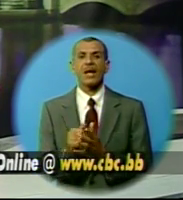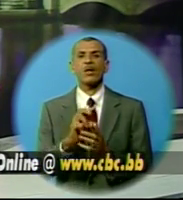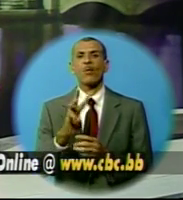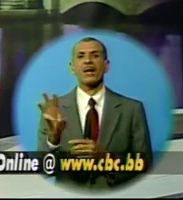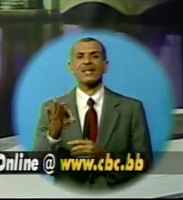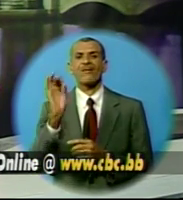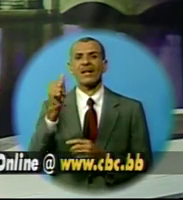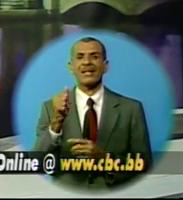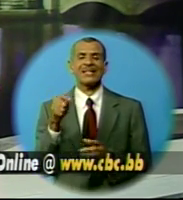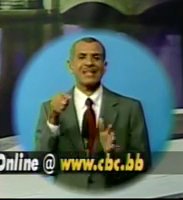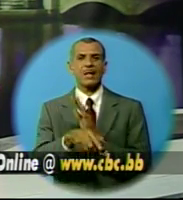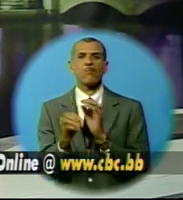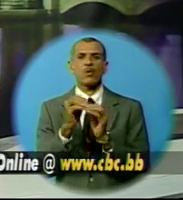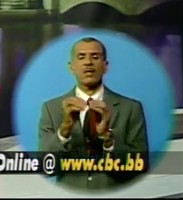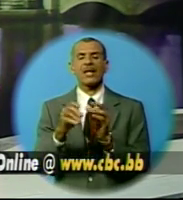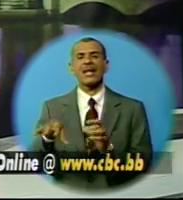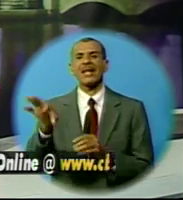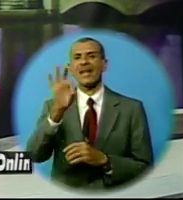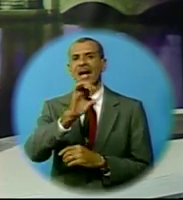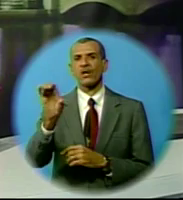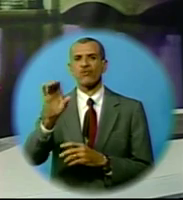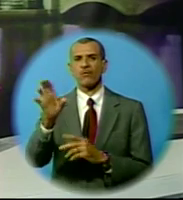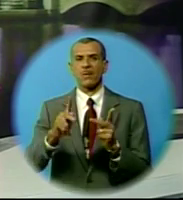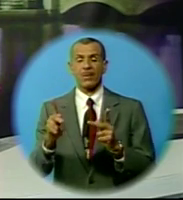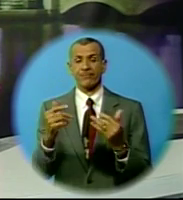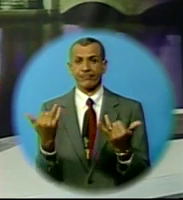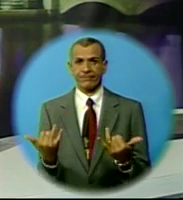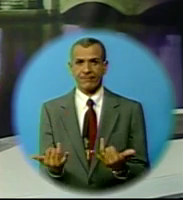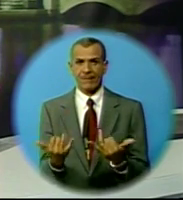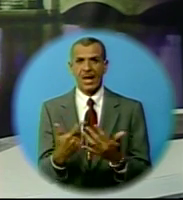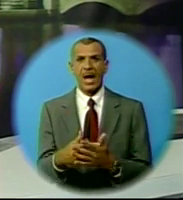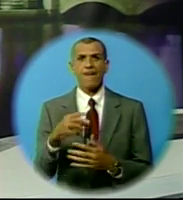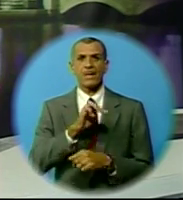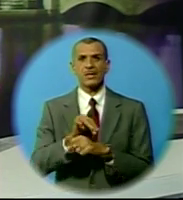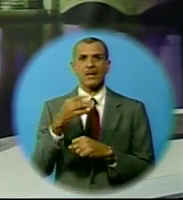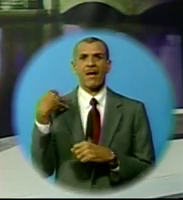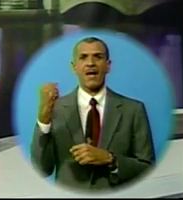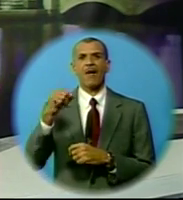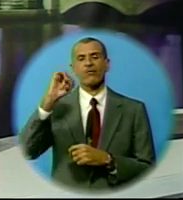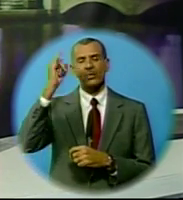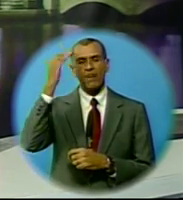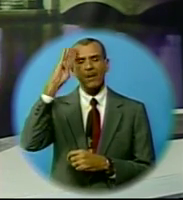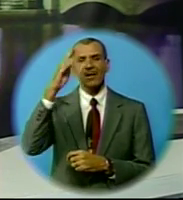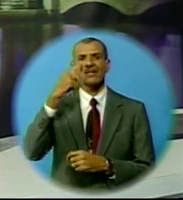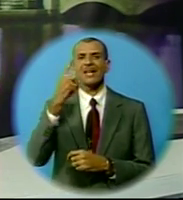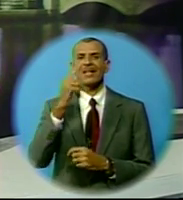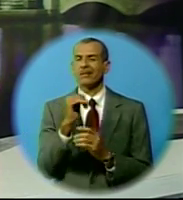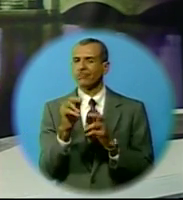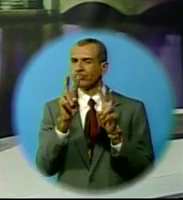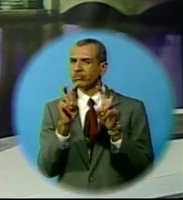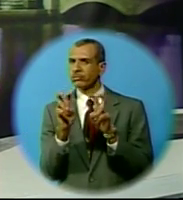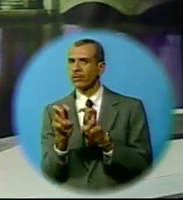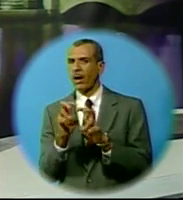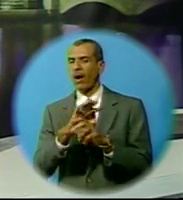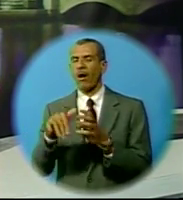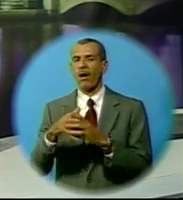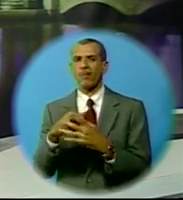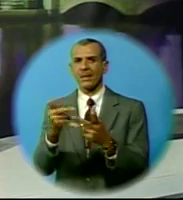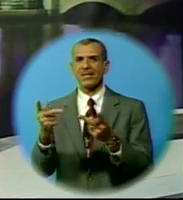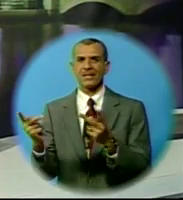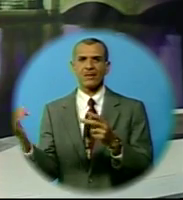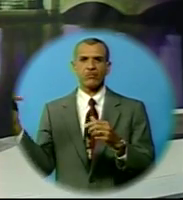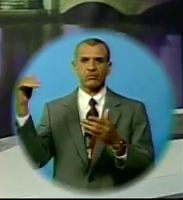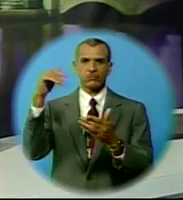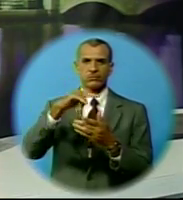Africa has killed over 900 people so far. Minister of Health John Boy says surveillance will be stepped up at all ports of